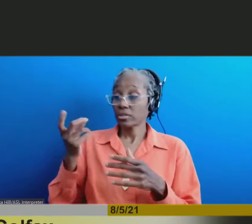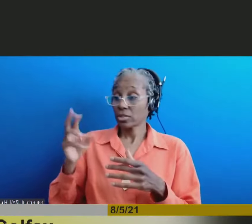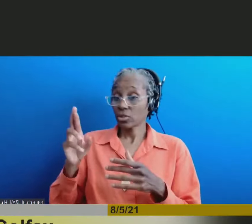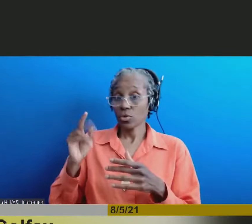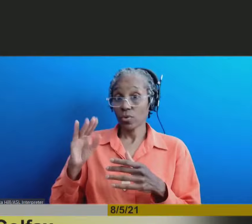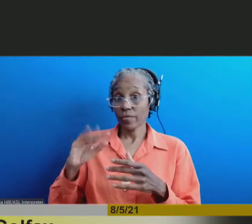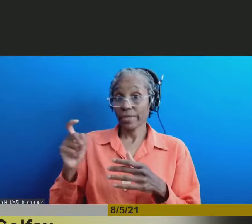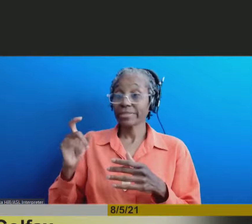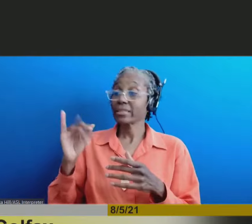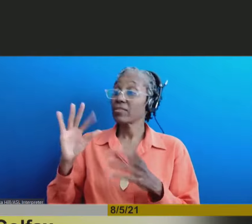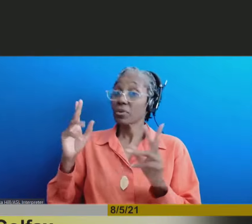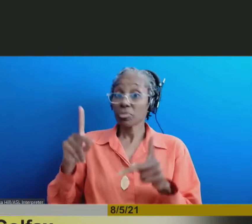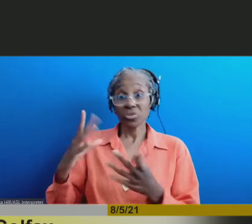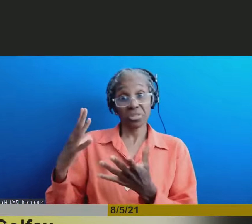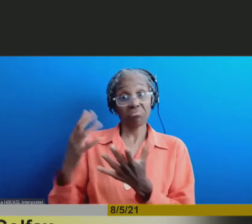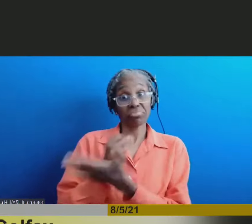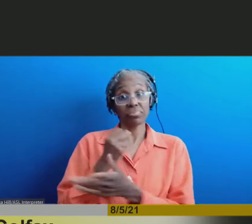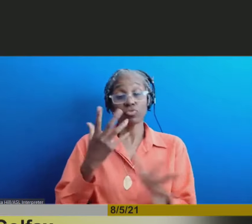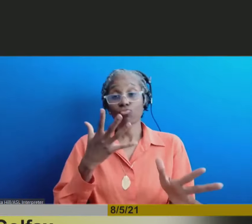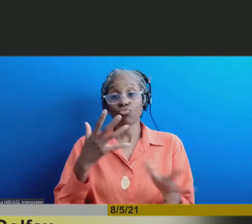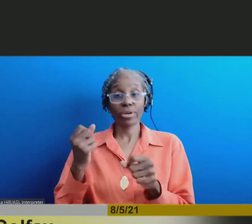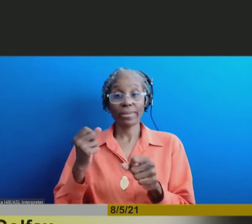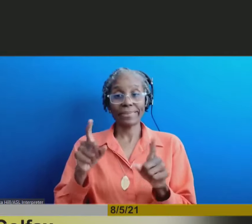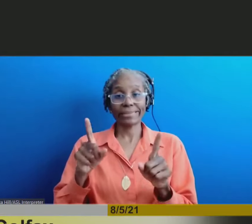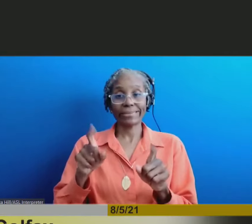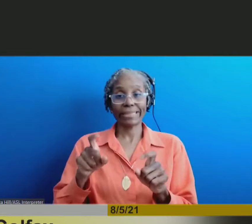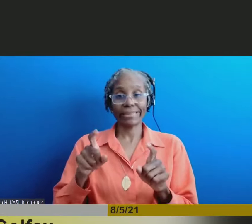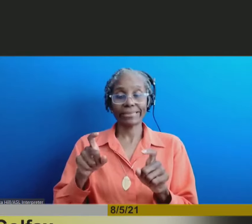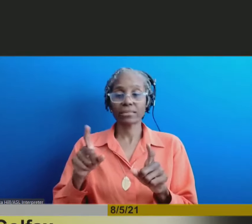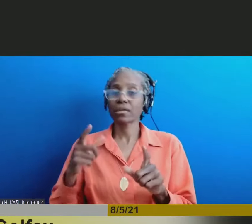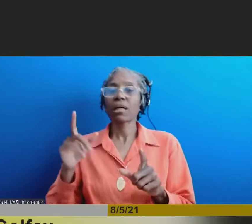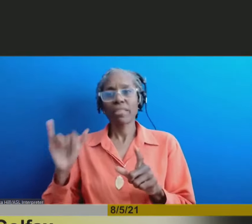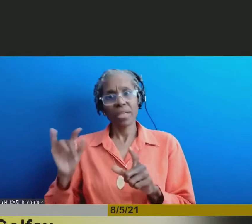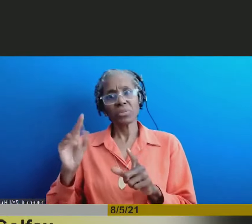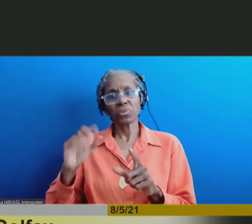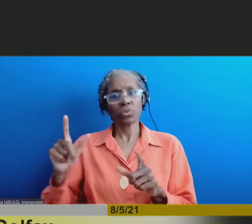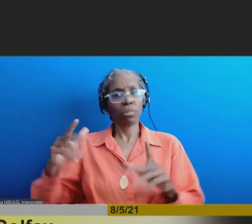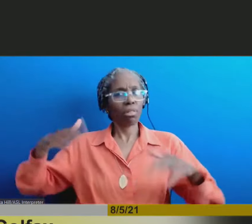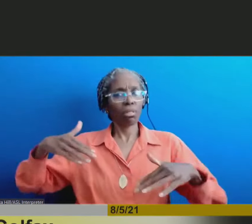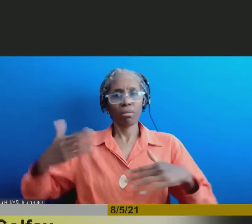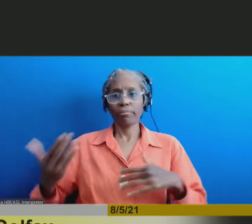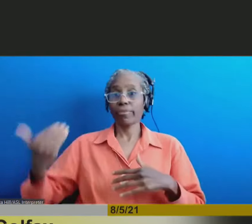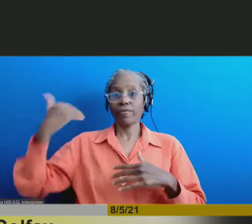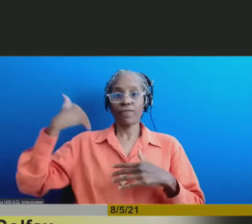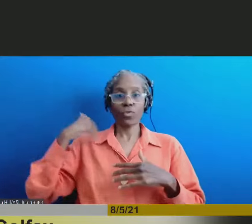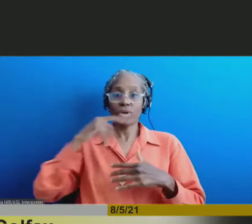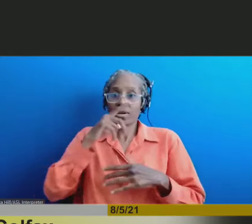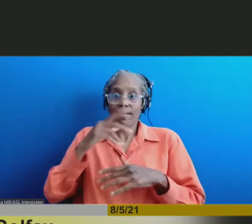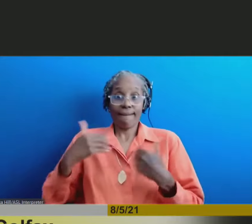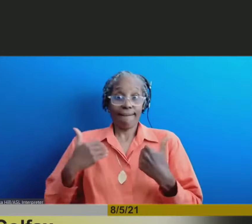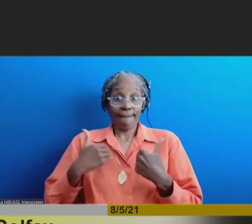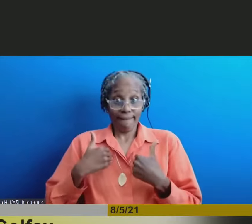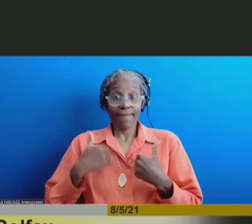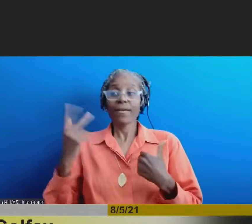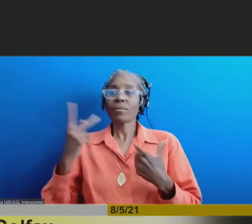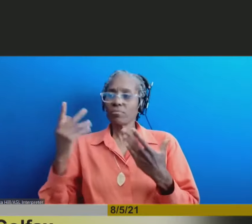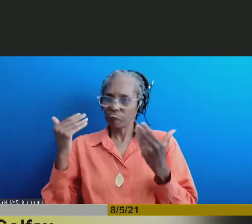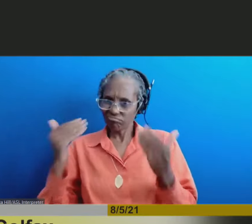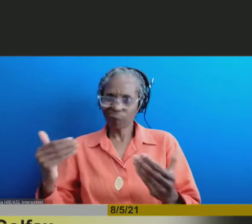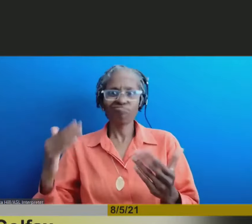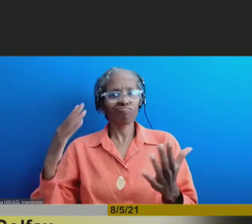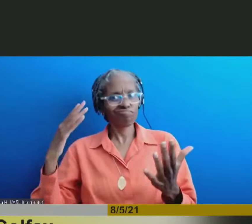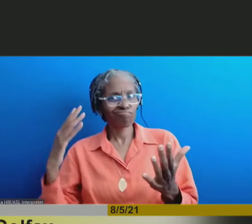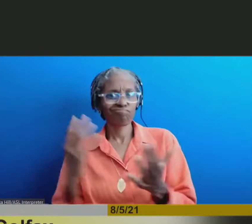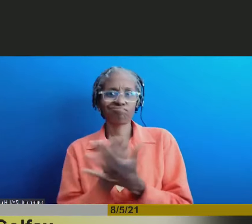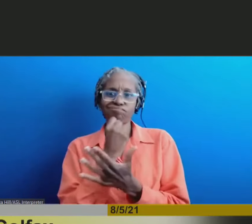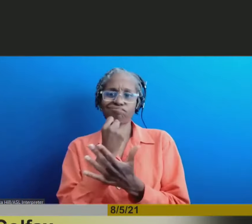rapid testing, that's another important tool that we typically haven't had before. And I encourage people to use it.